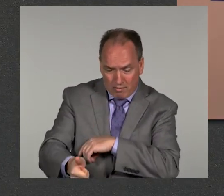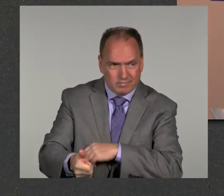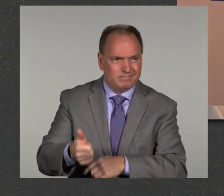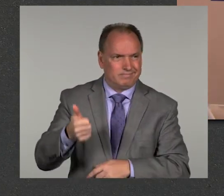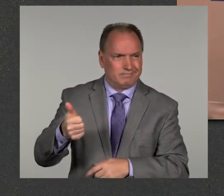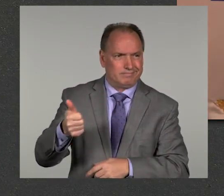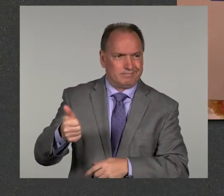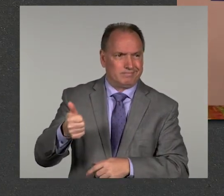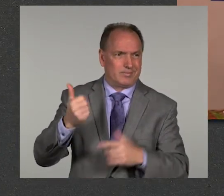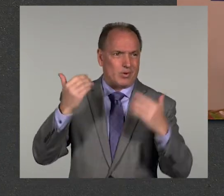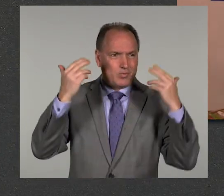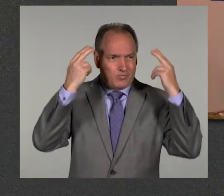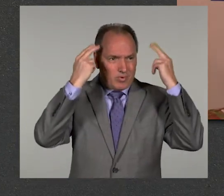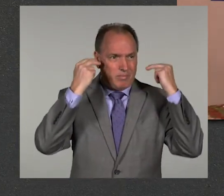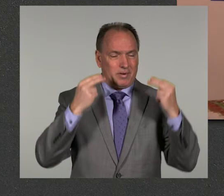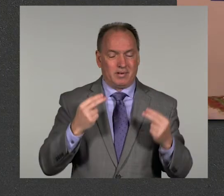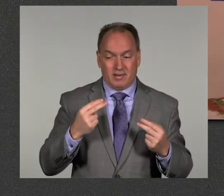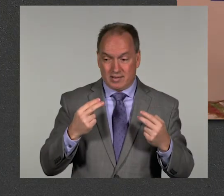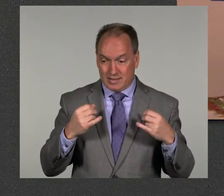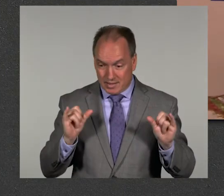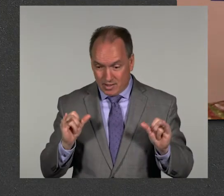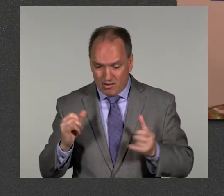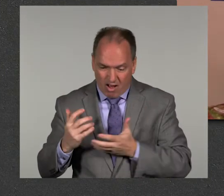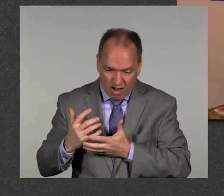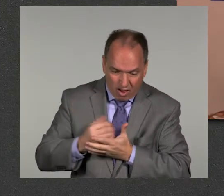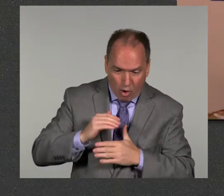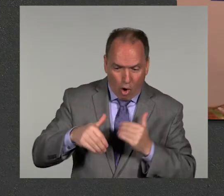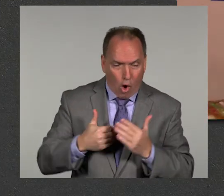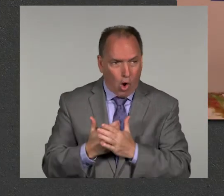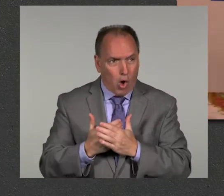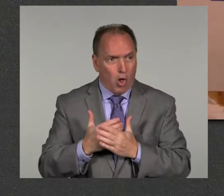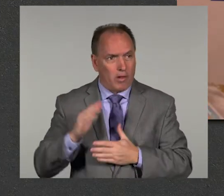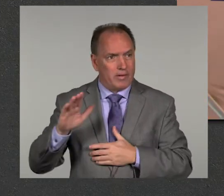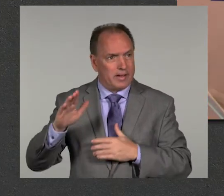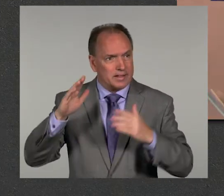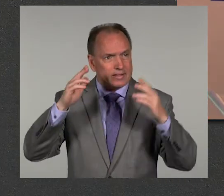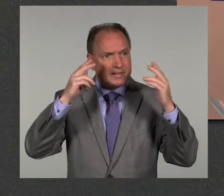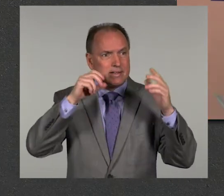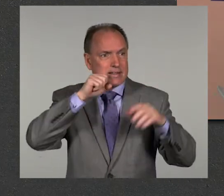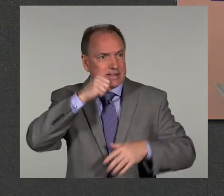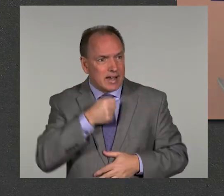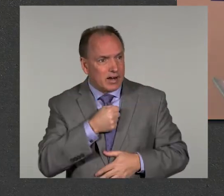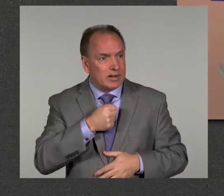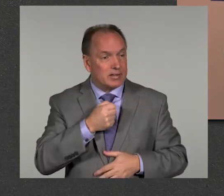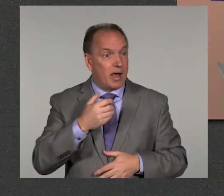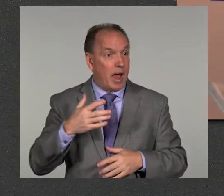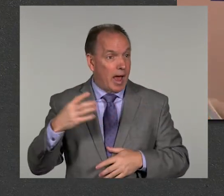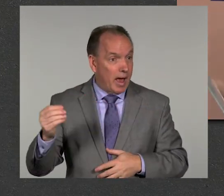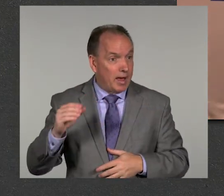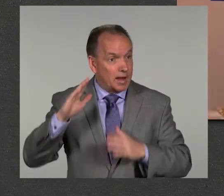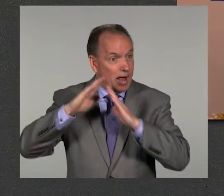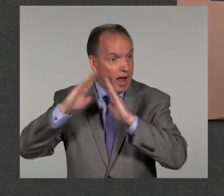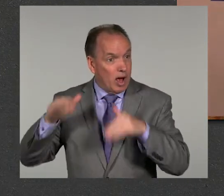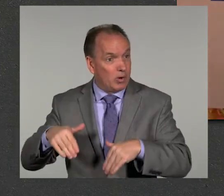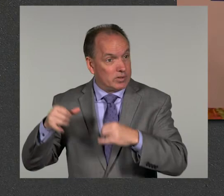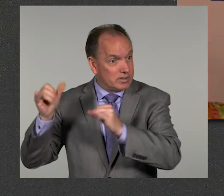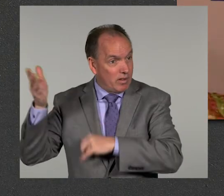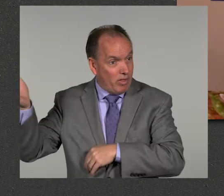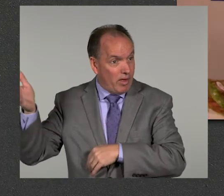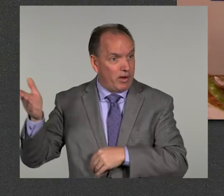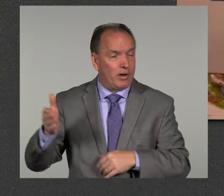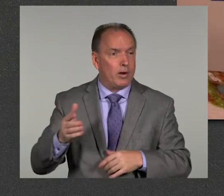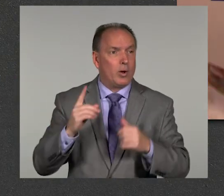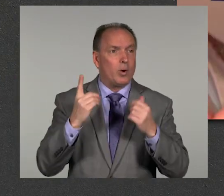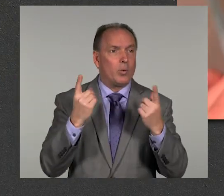Rabbit still had all of his carrots and his house. And that's when he realized there was only one